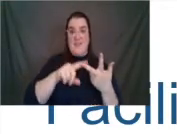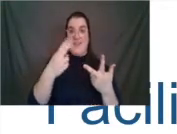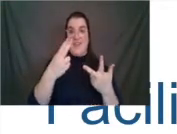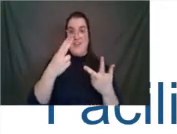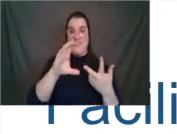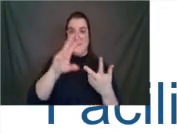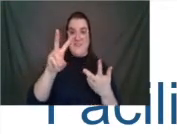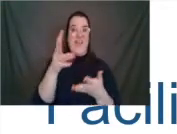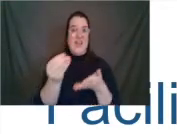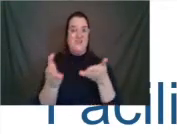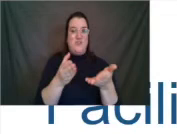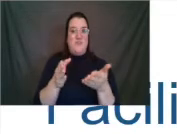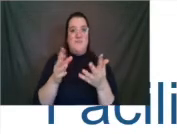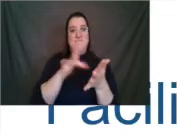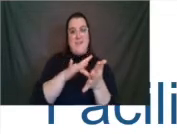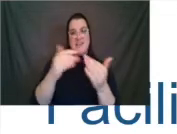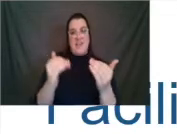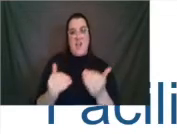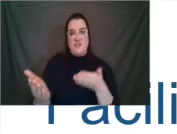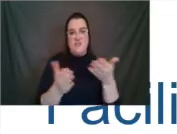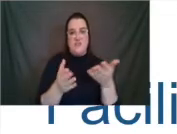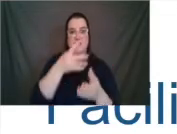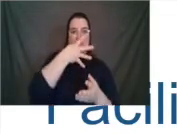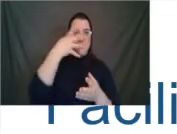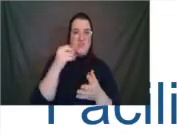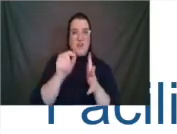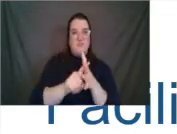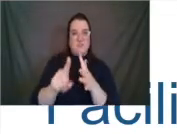underserved immigrant and refugee populations. Dr.